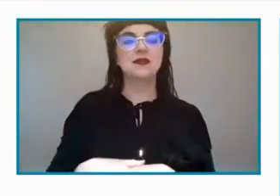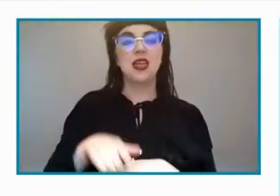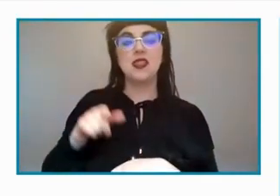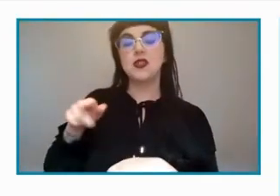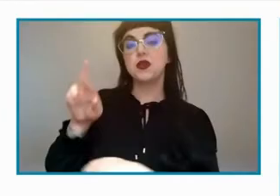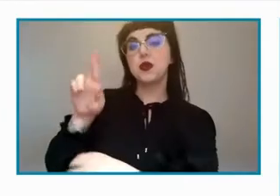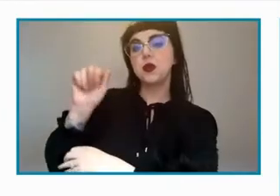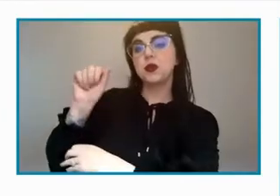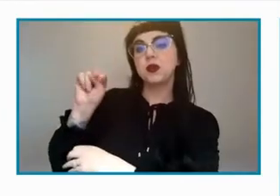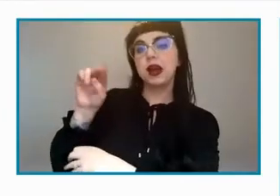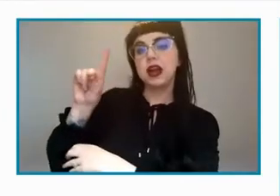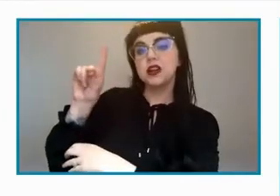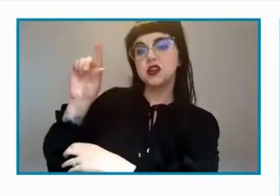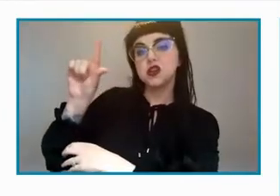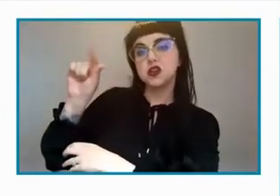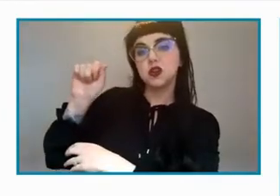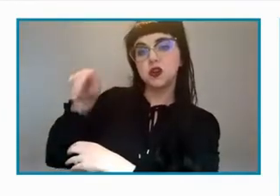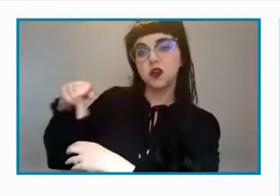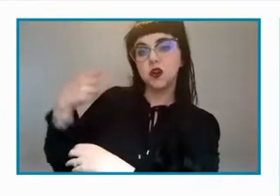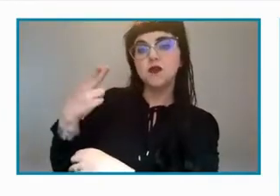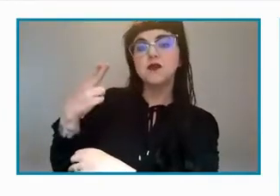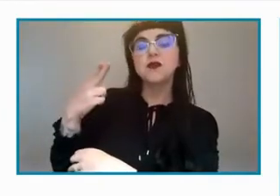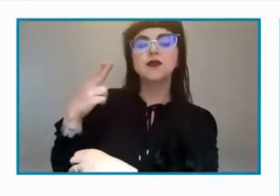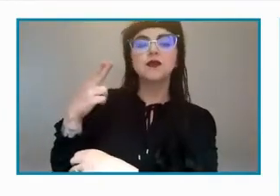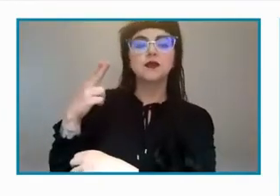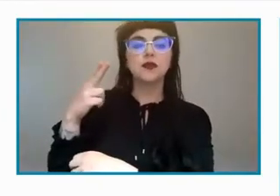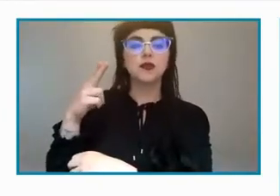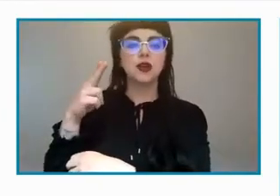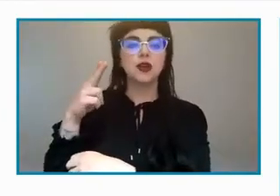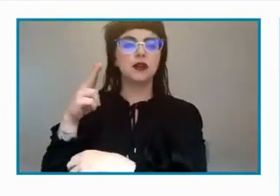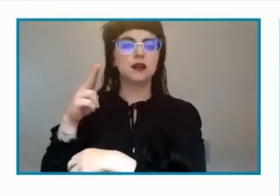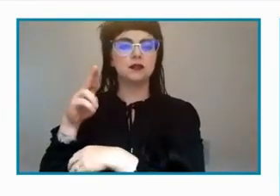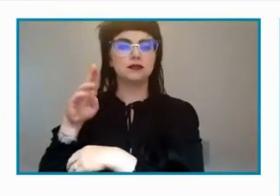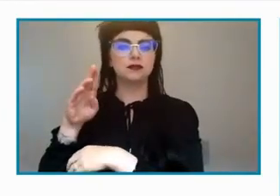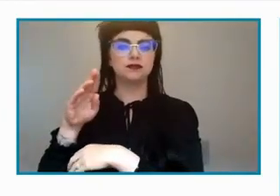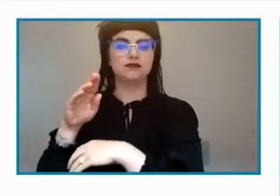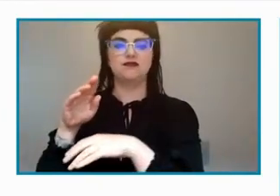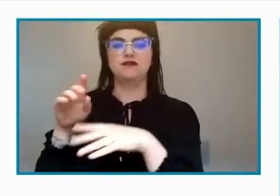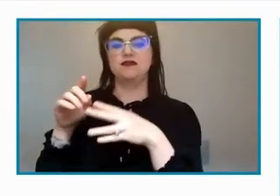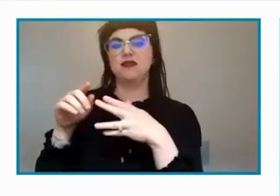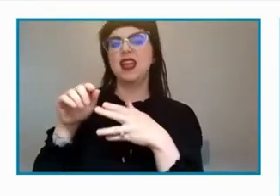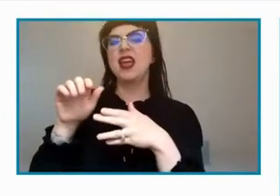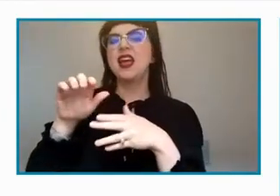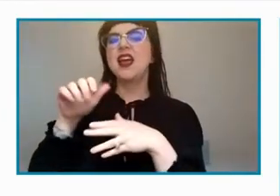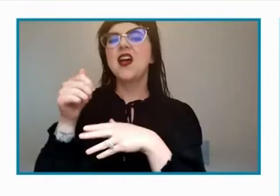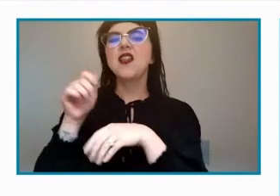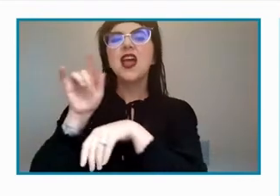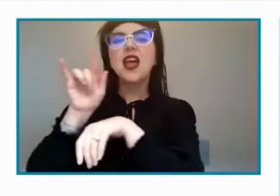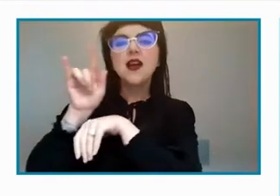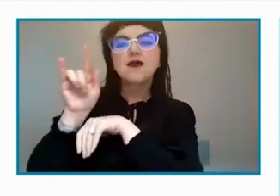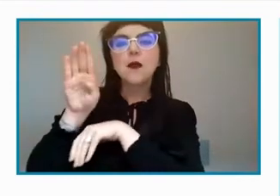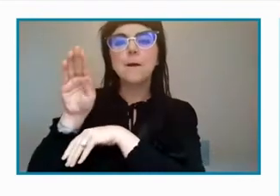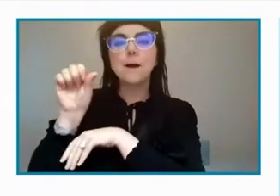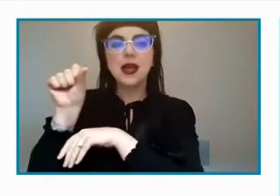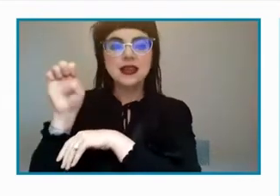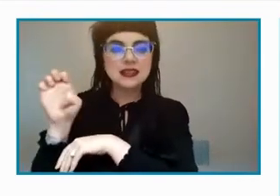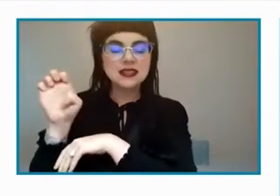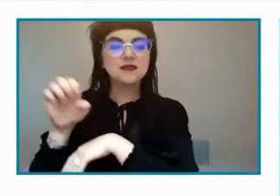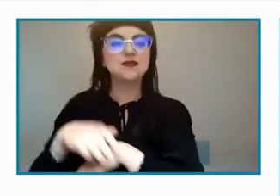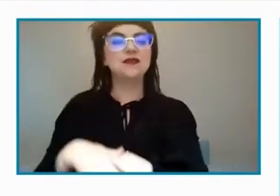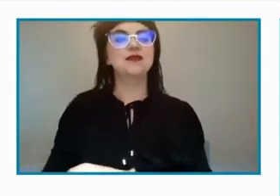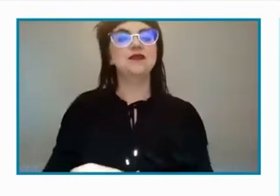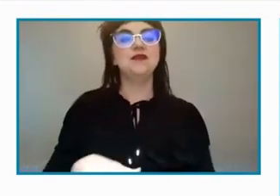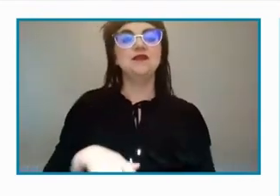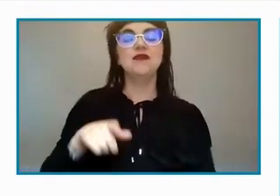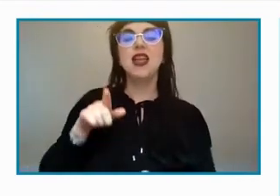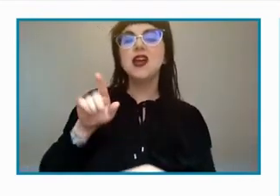began working with ArtSpark Texas in 2009, helping them improve and increase services and programming offered to U.S. military